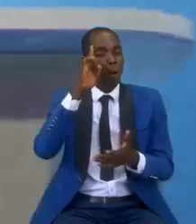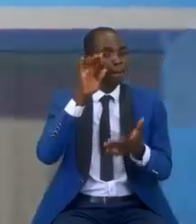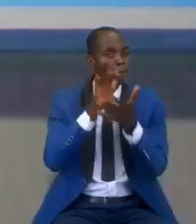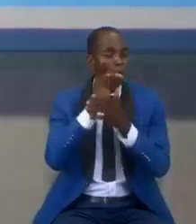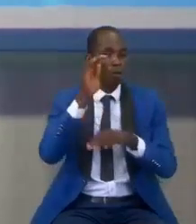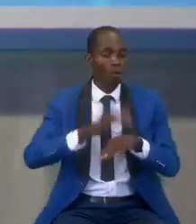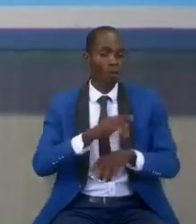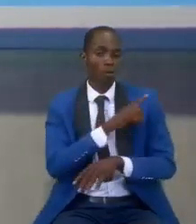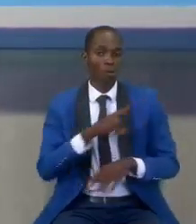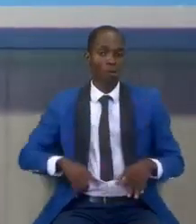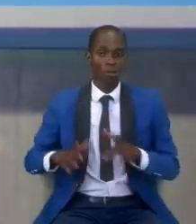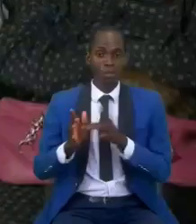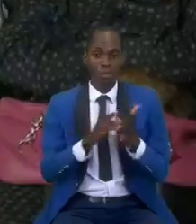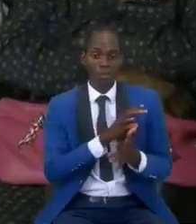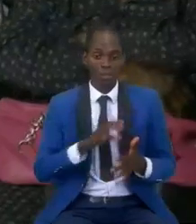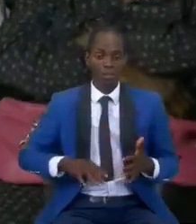you will be saved